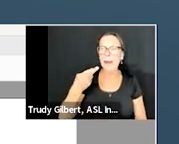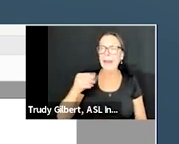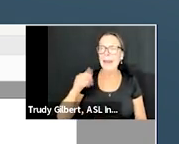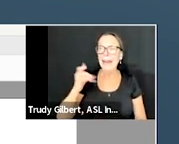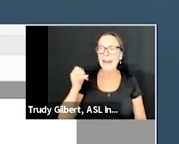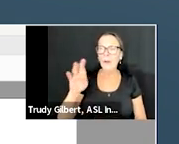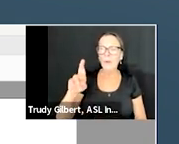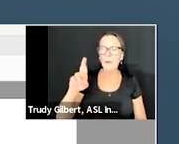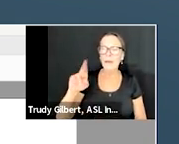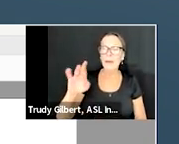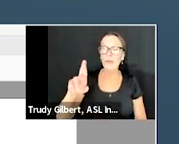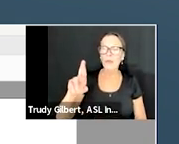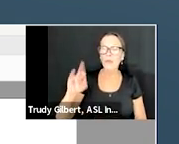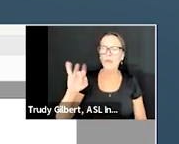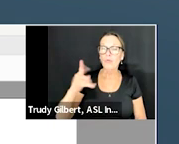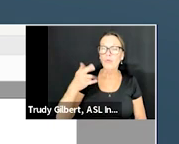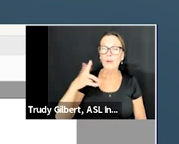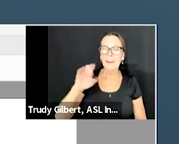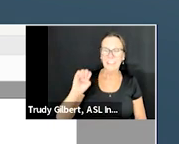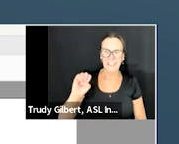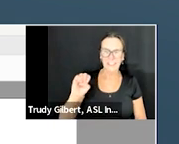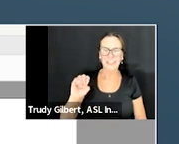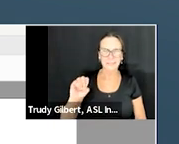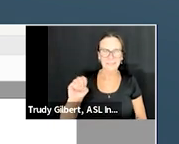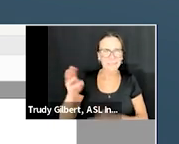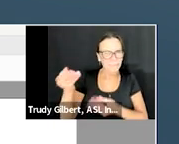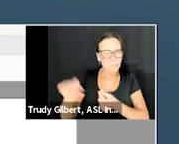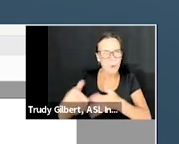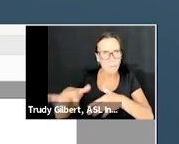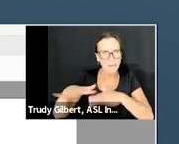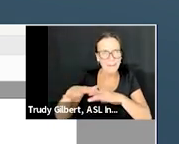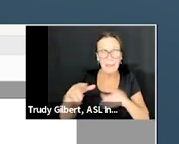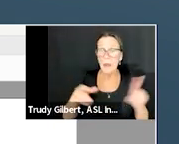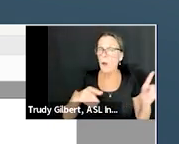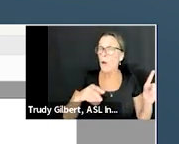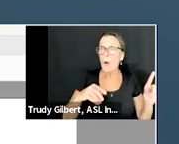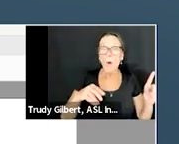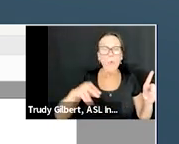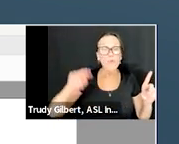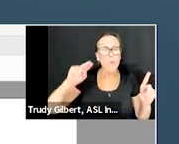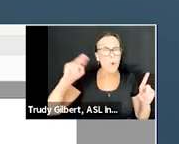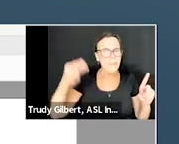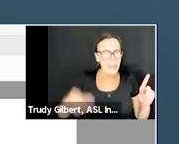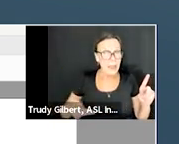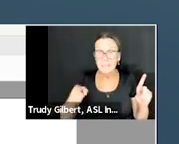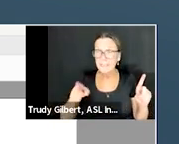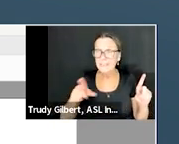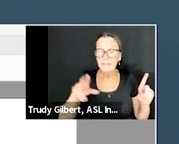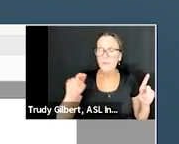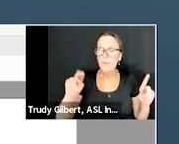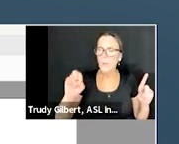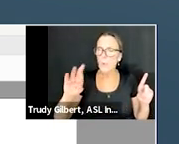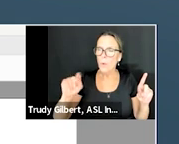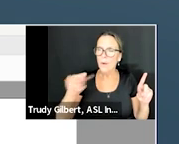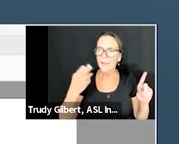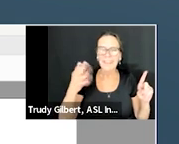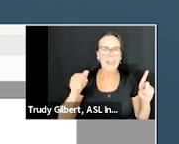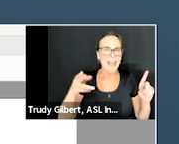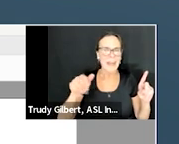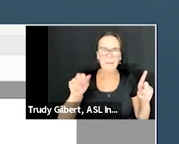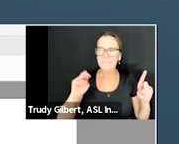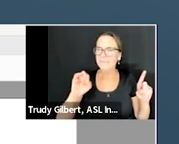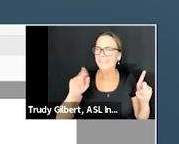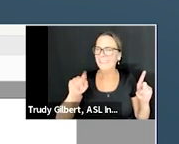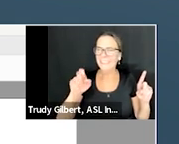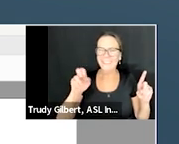former golf course property. I will note that Northampton does not have a trail on this list yet. We are waiting for that